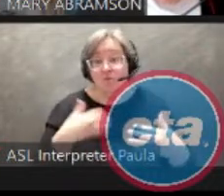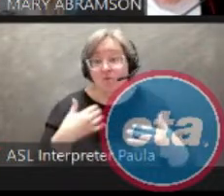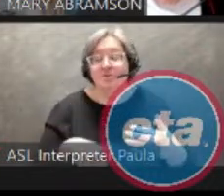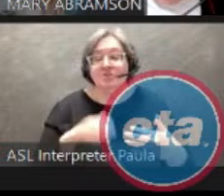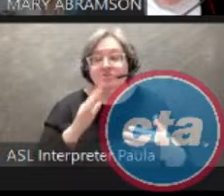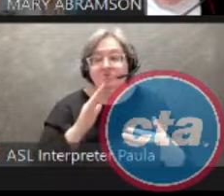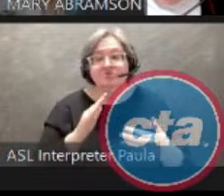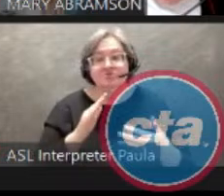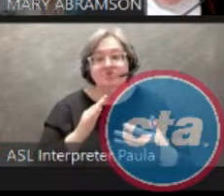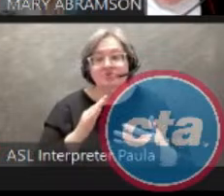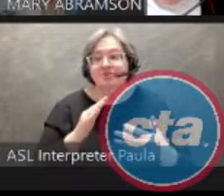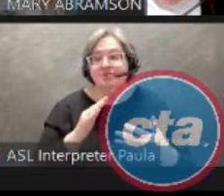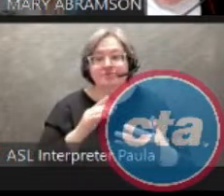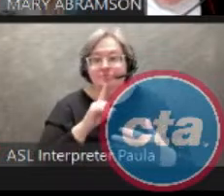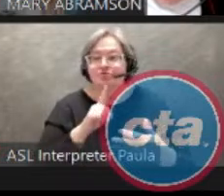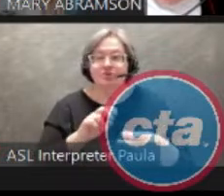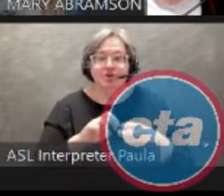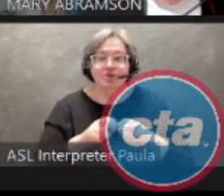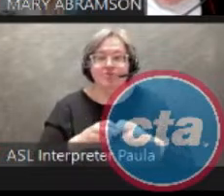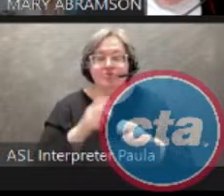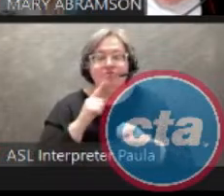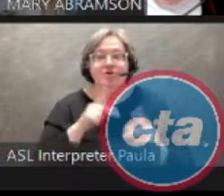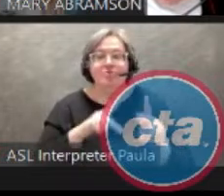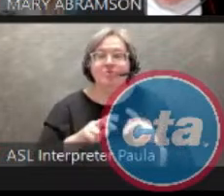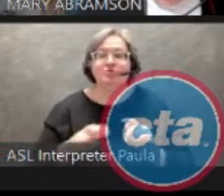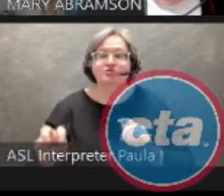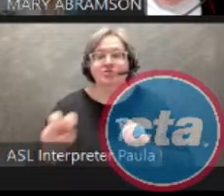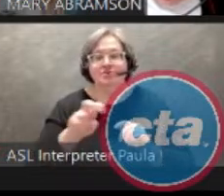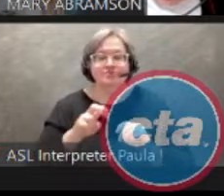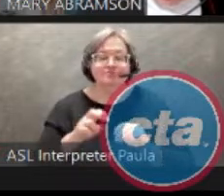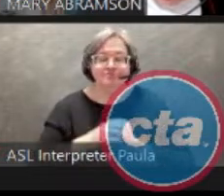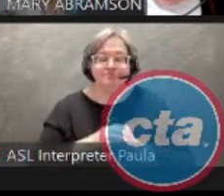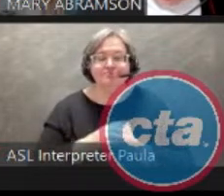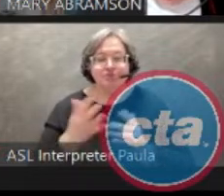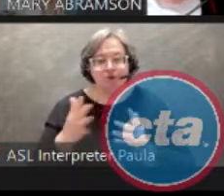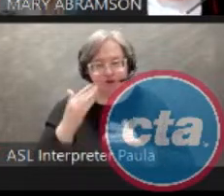whole process for people to move around, as everyone already knows. So,